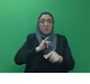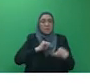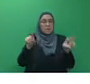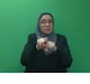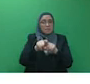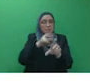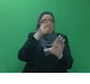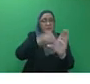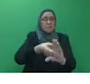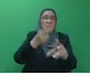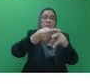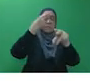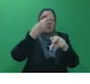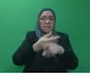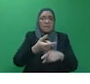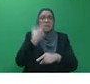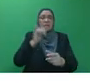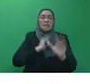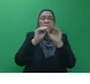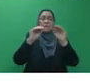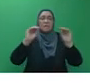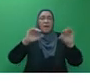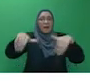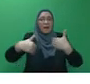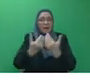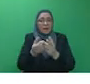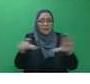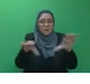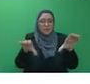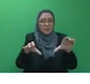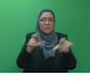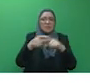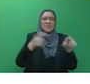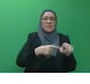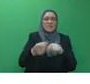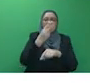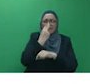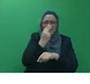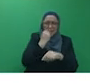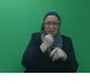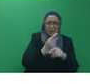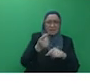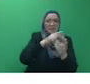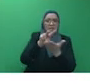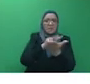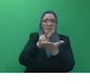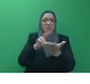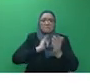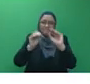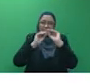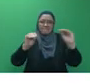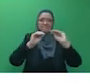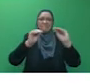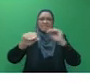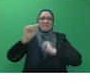niche i went into it for a as well i was teaching how to make how to make funny videos so i wasn't teaching how to do stand-up comedy i